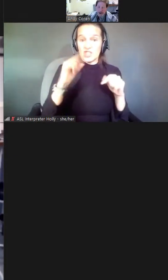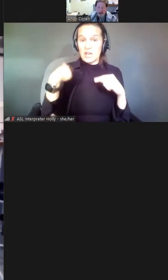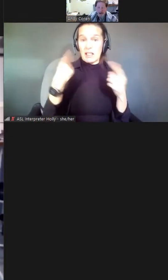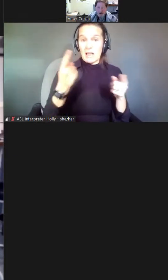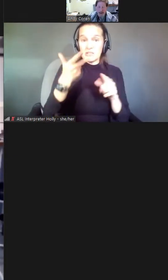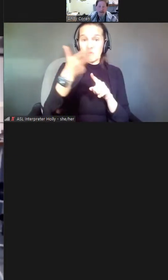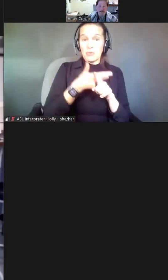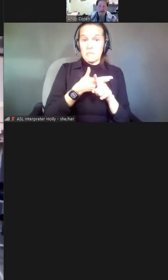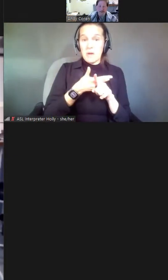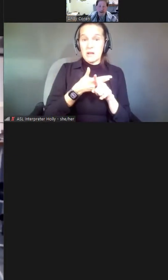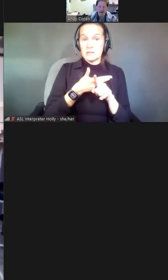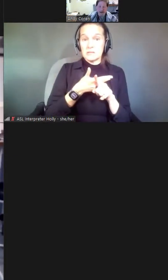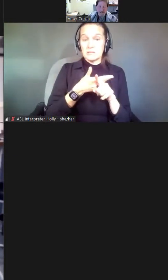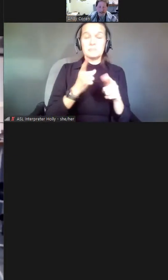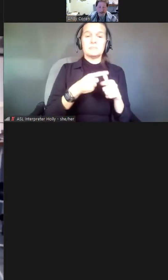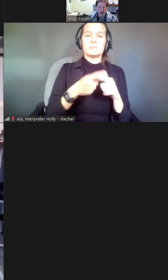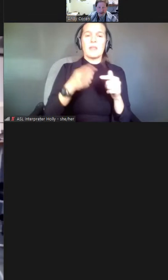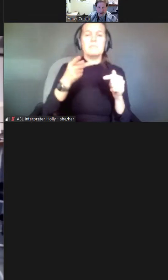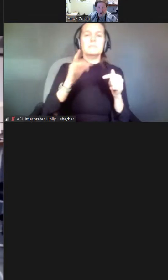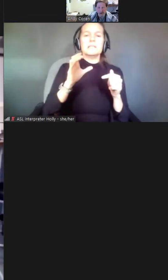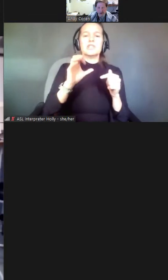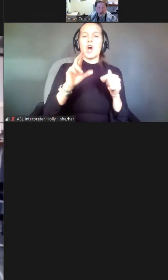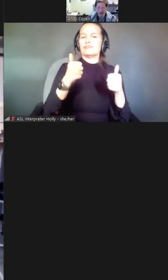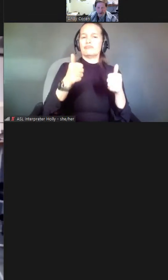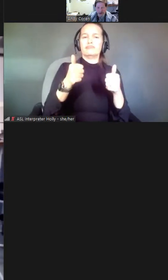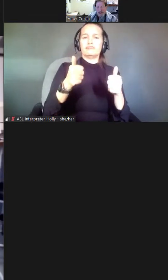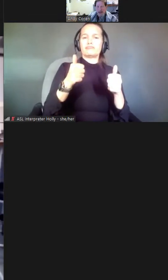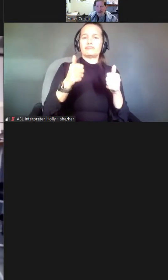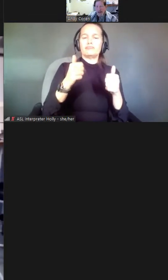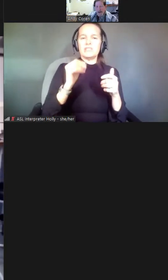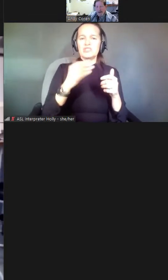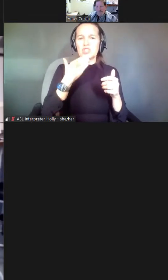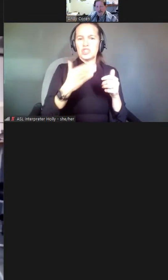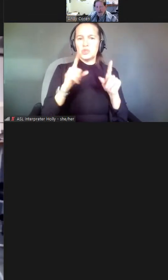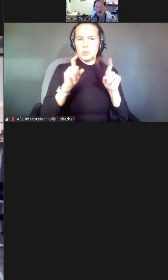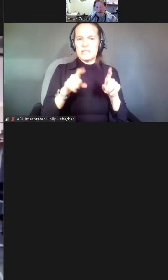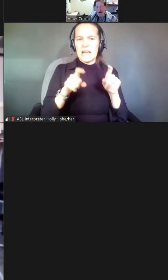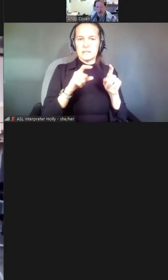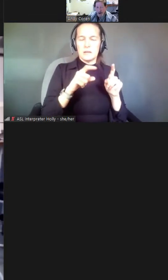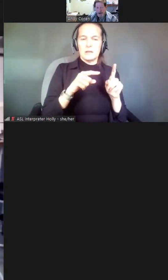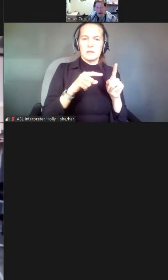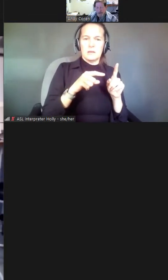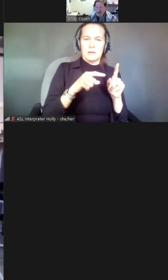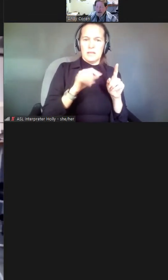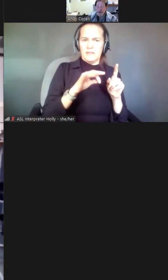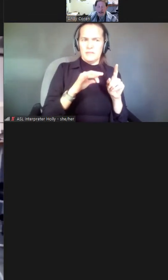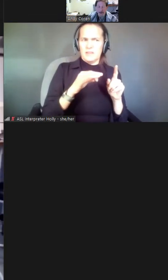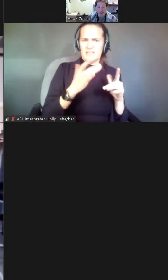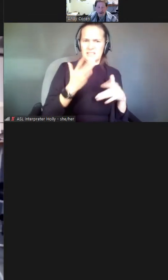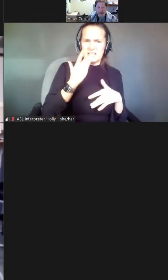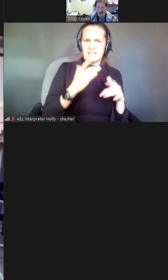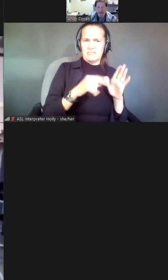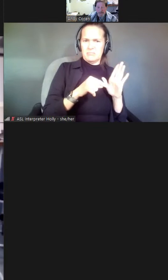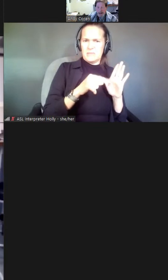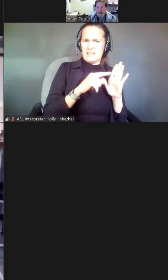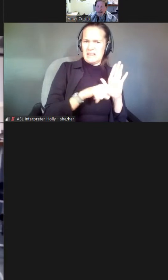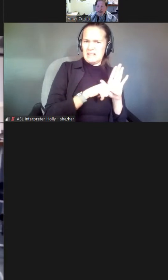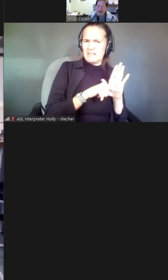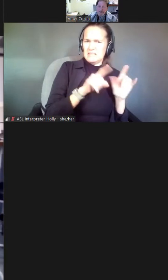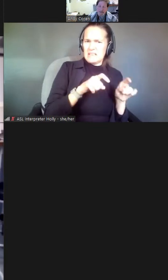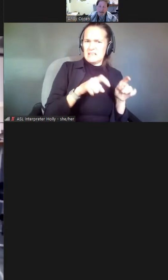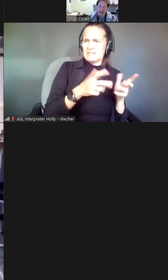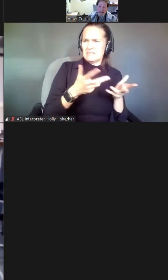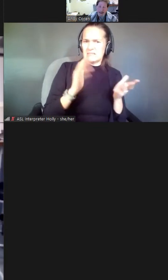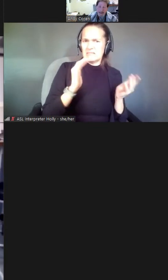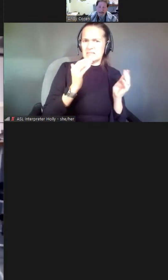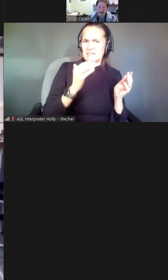is a very good way to test those discordant results. But if you don't have one around and those take a long time to come back,